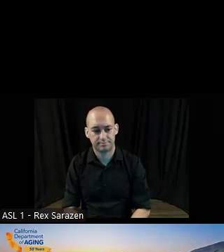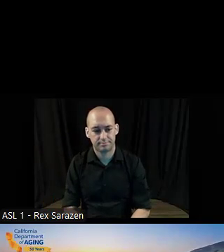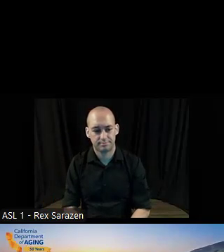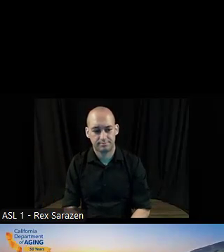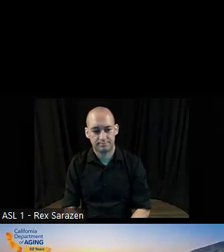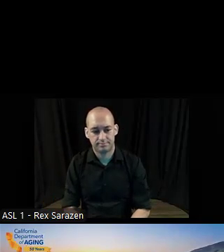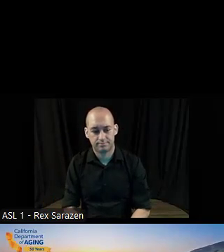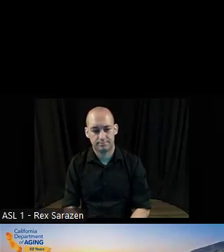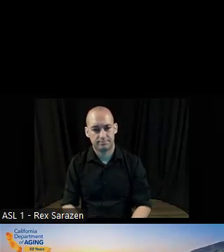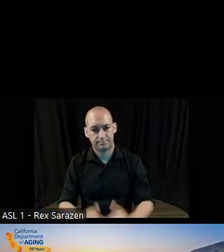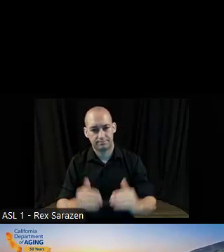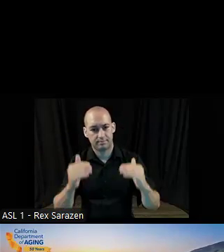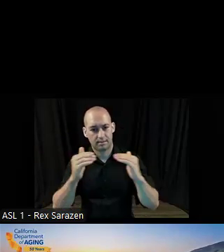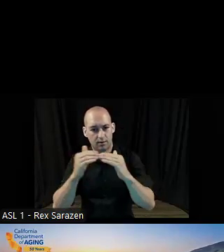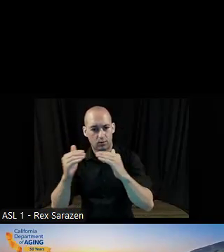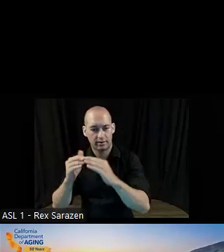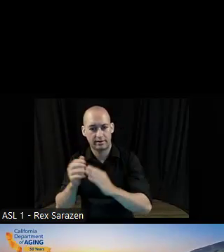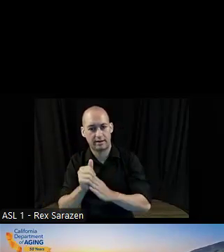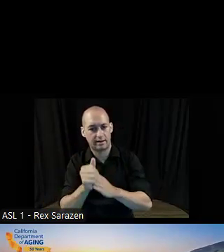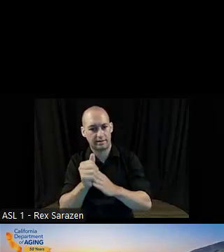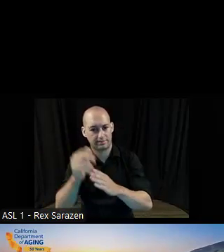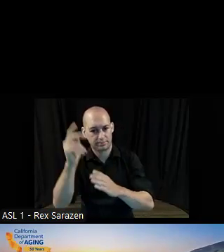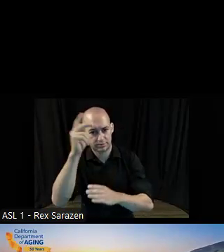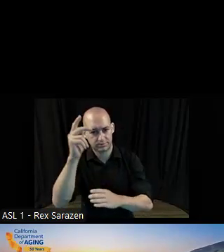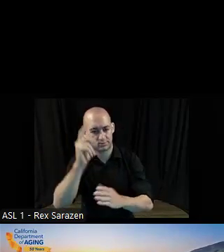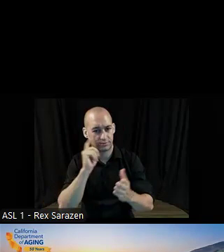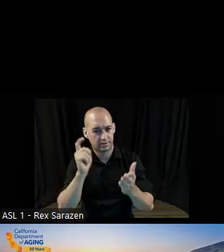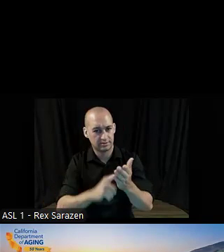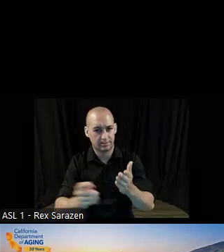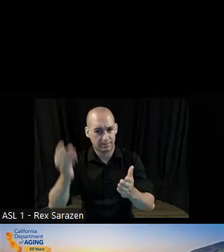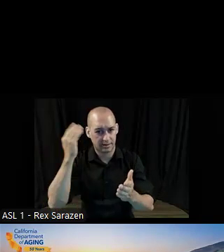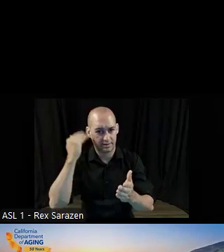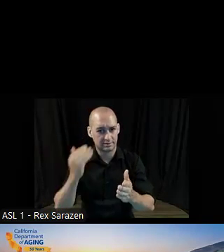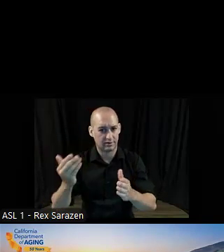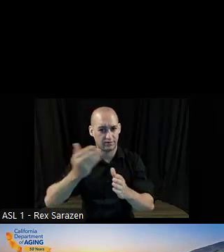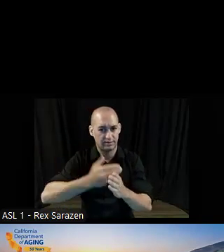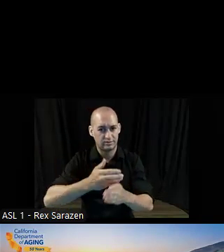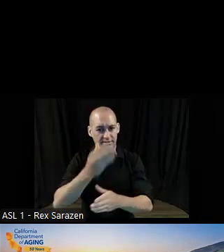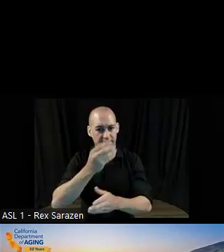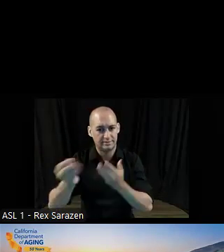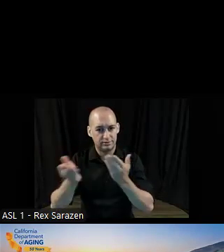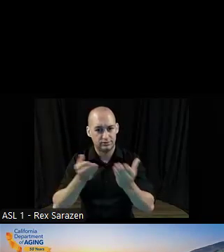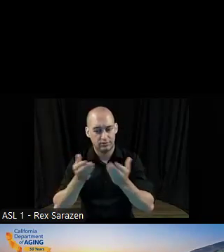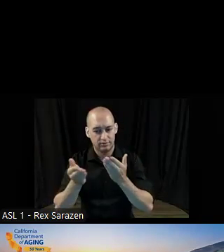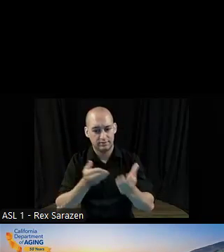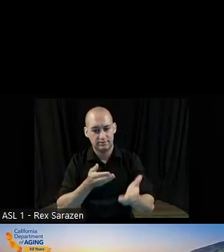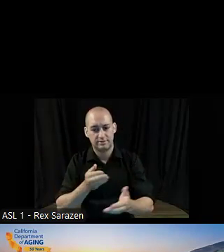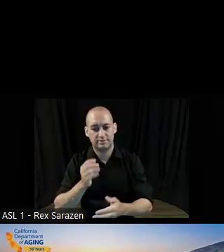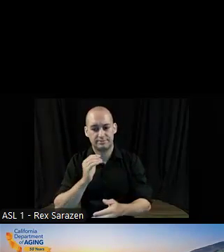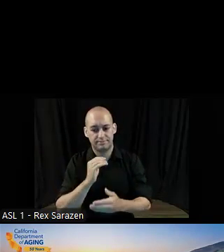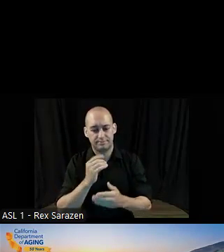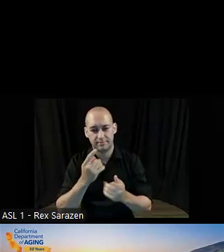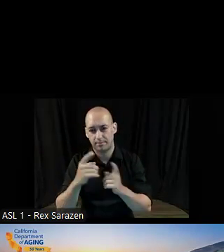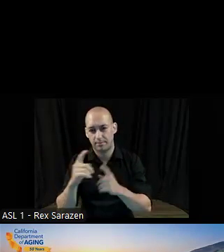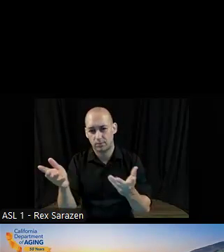For our equity guiding principles, we recognize that past interventions and services to